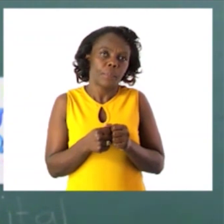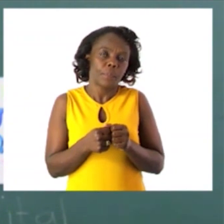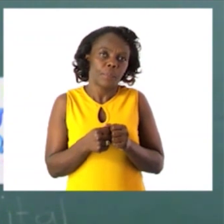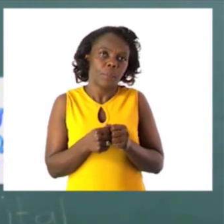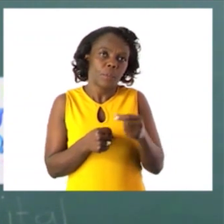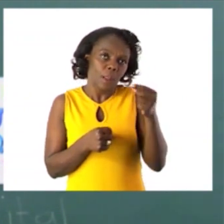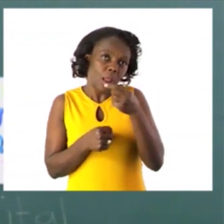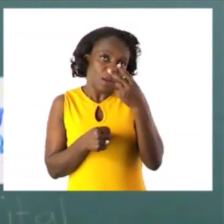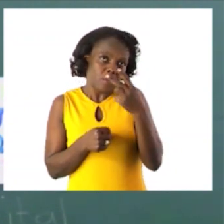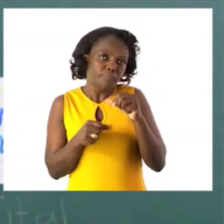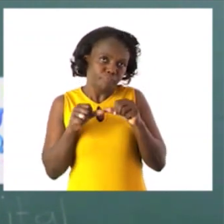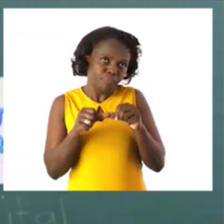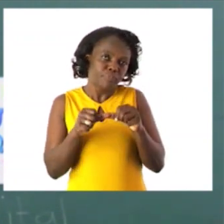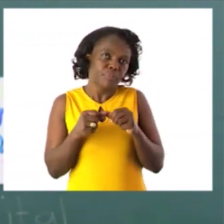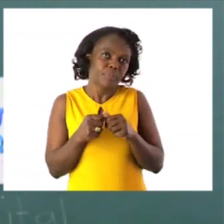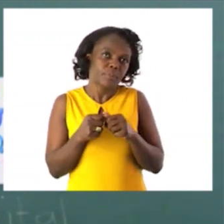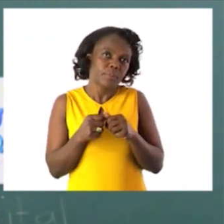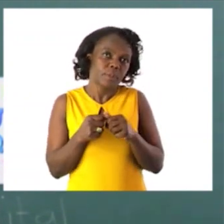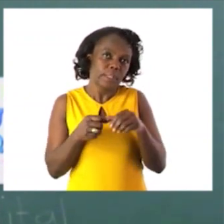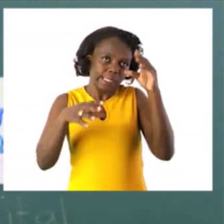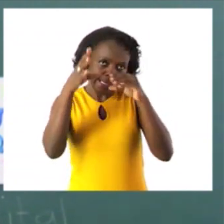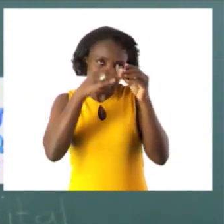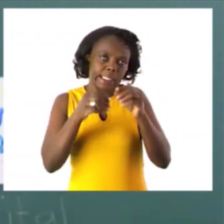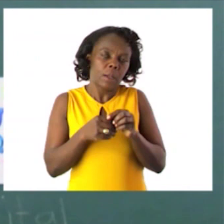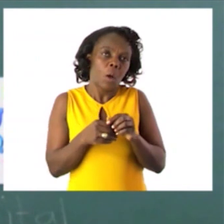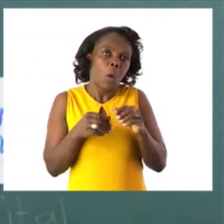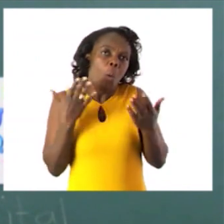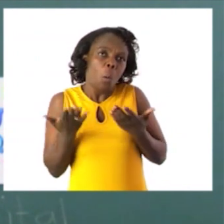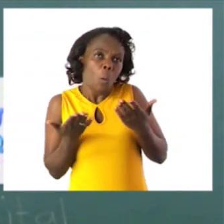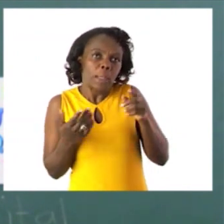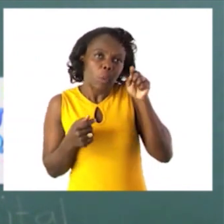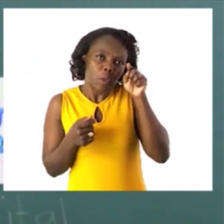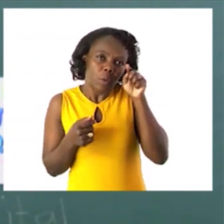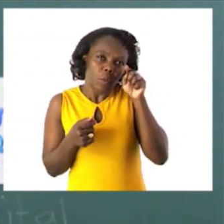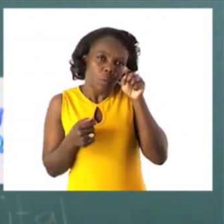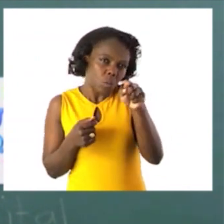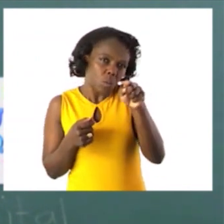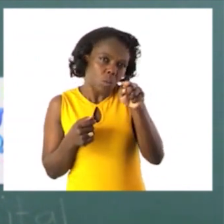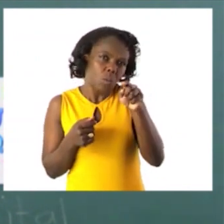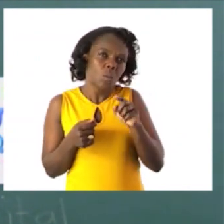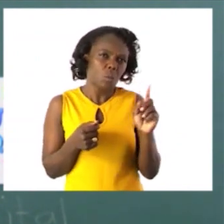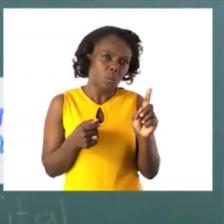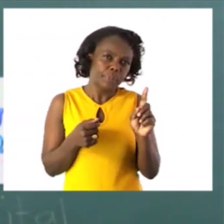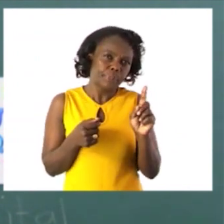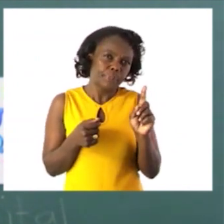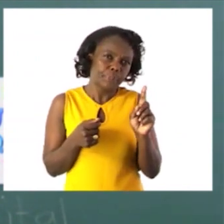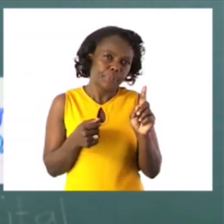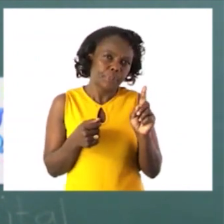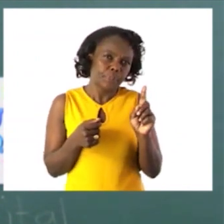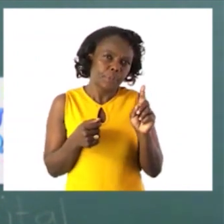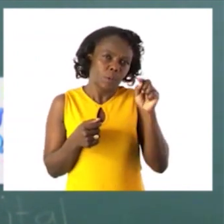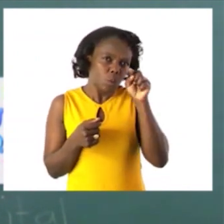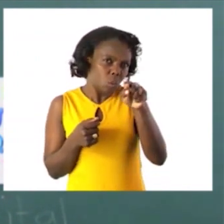we are going to learn where to use this one. Do you know the name of that one? It's a